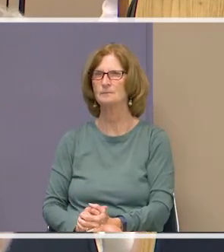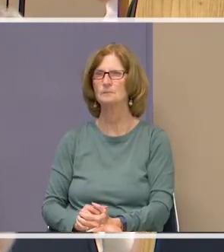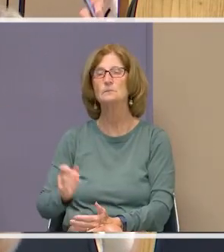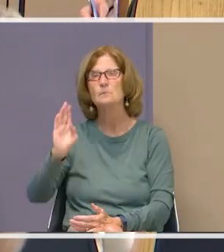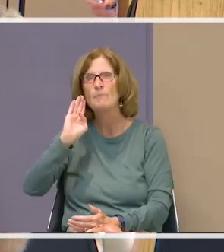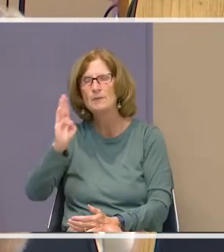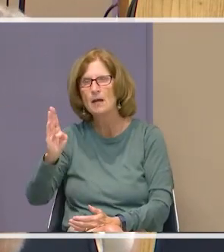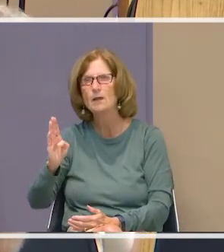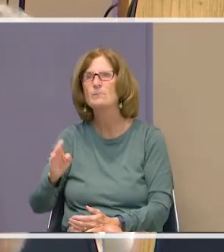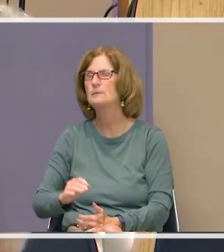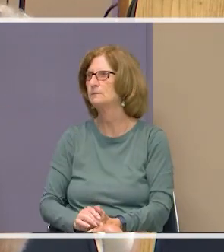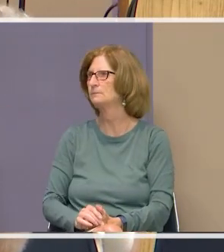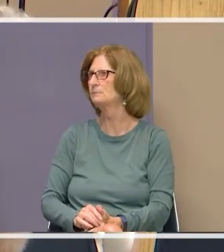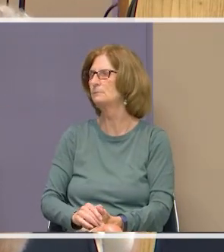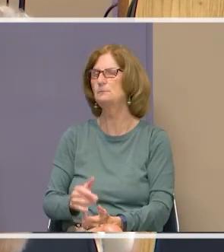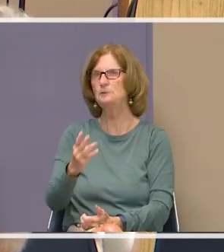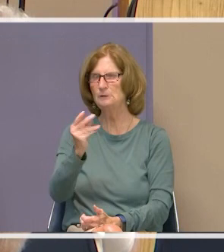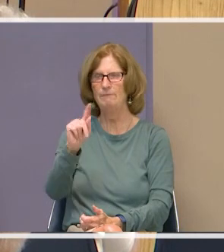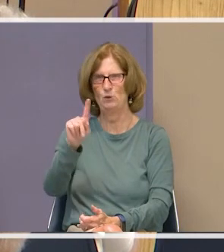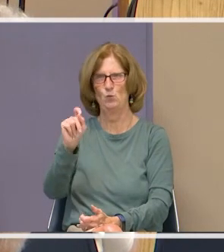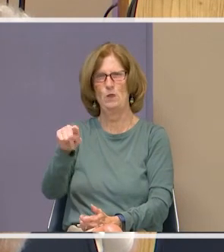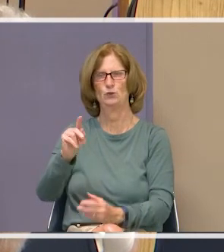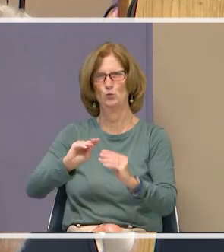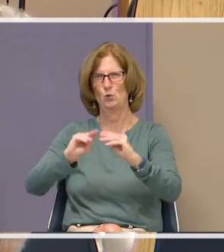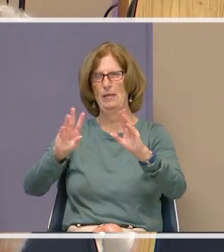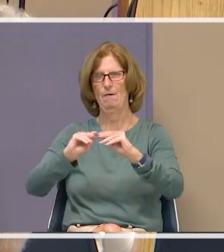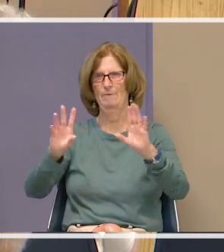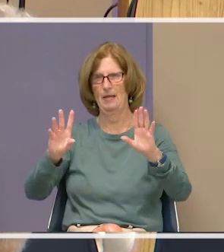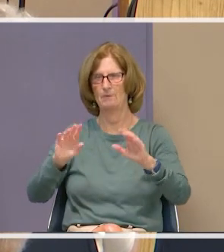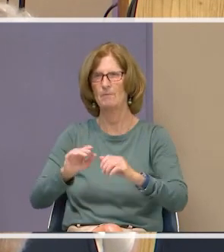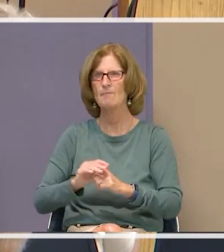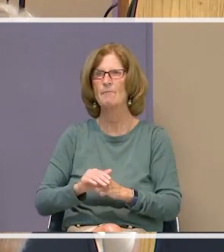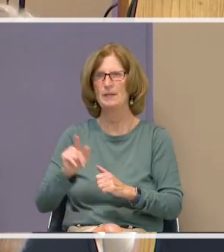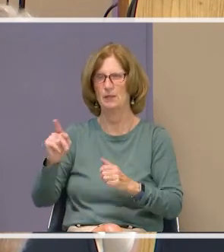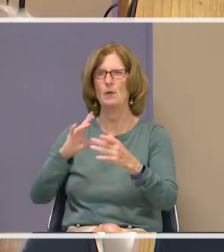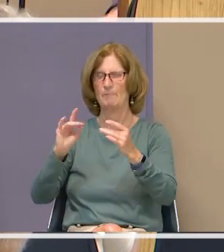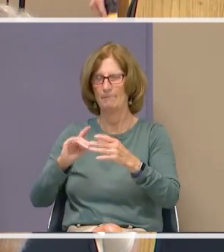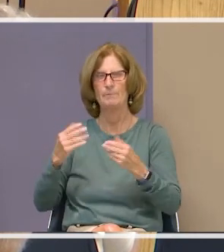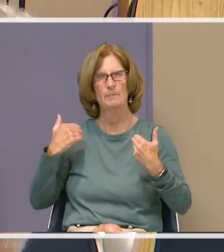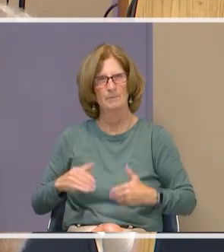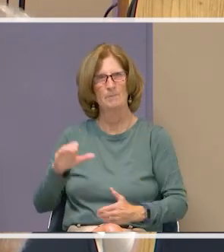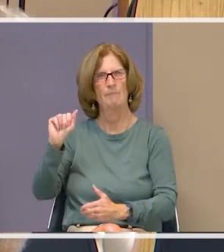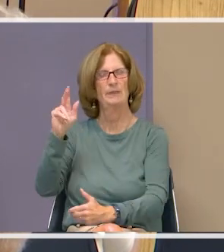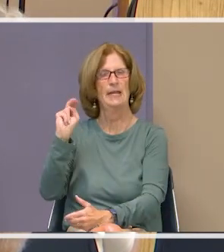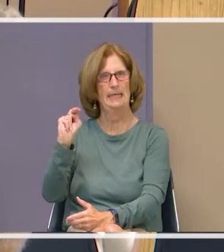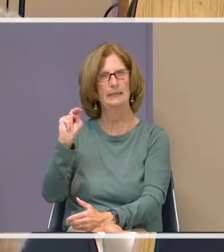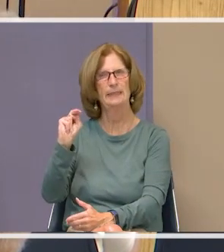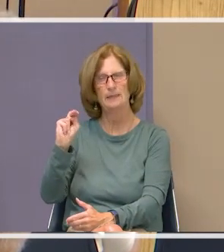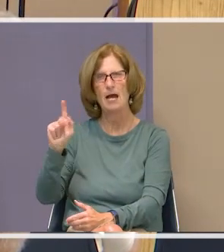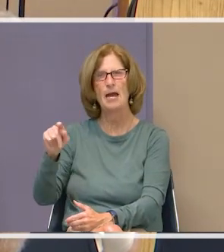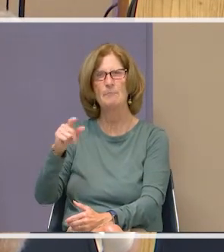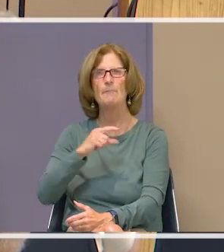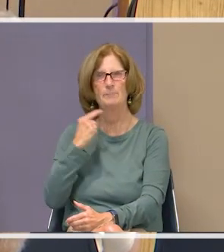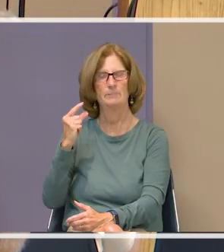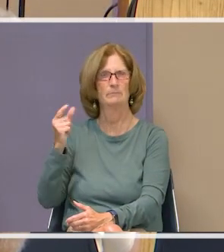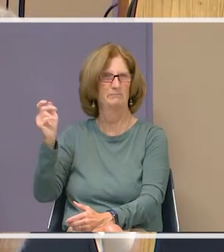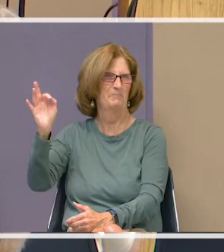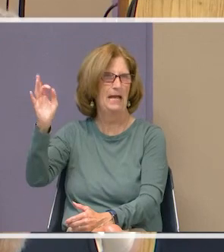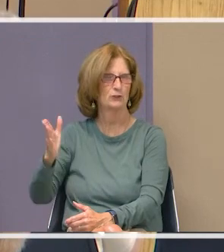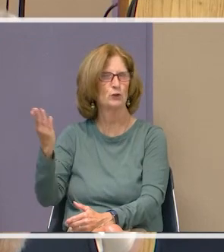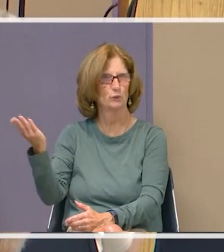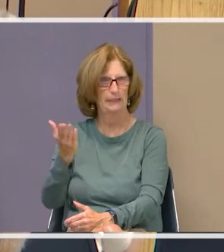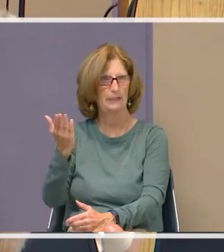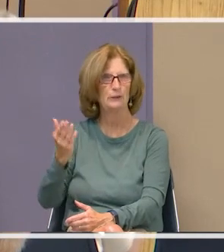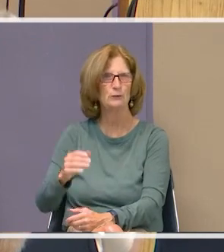Hi. I have a few questions for clarification and then a comment. I'm Caitlin Worth. I'm the pastor here at Waverly Presbyterian Church.